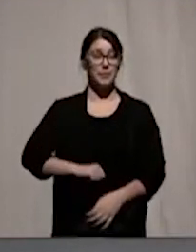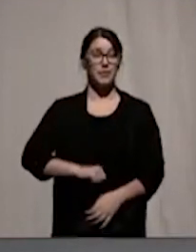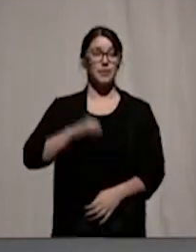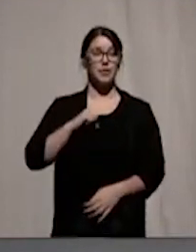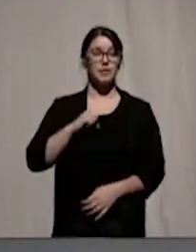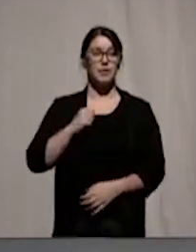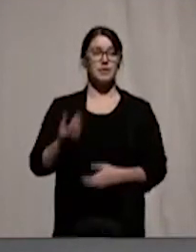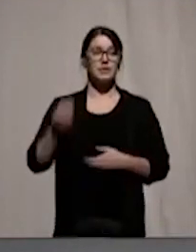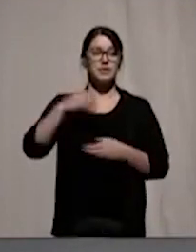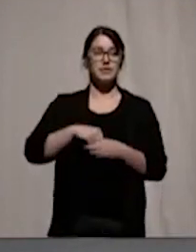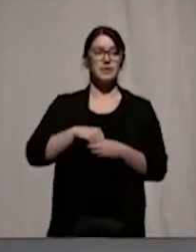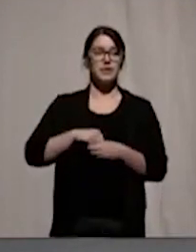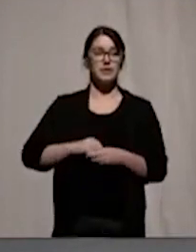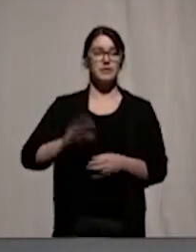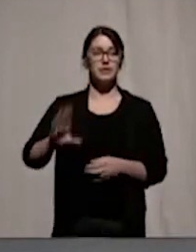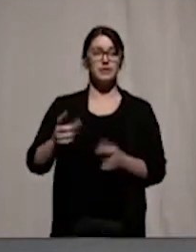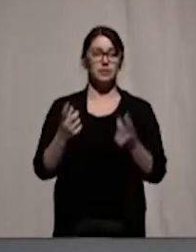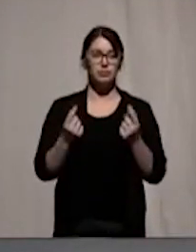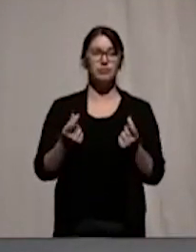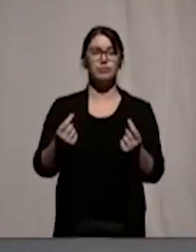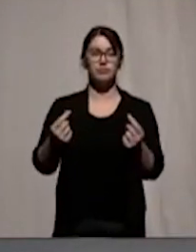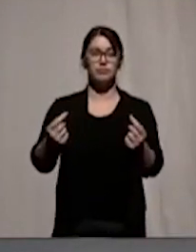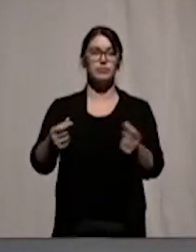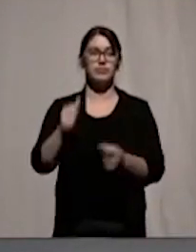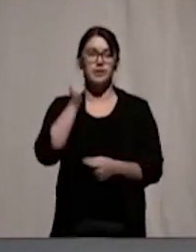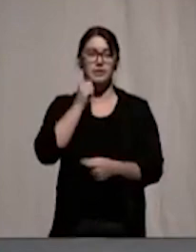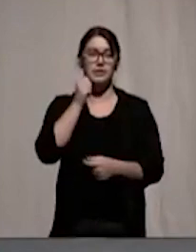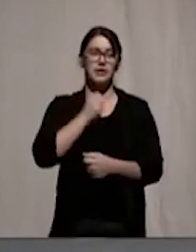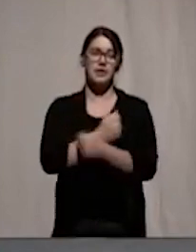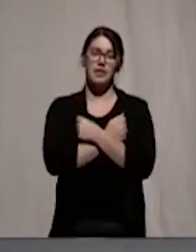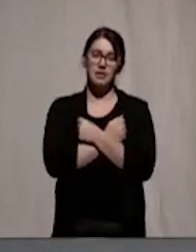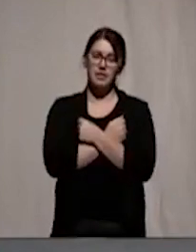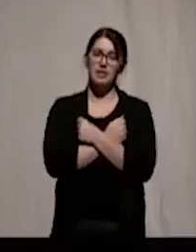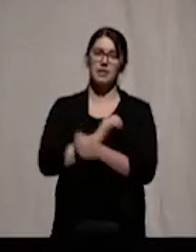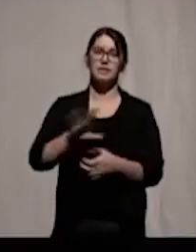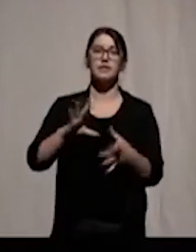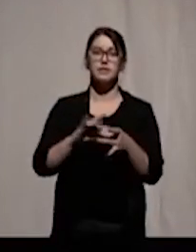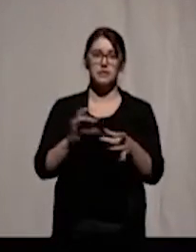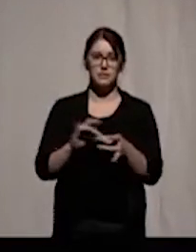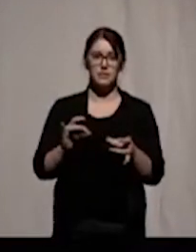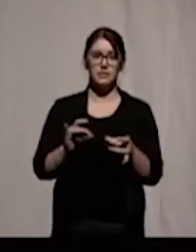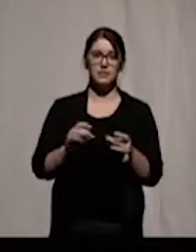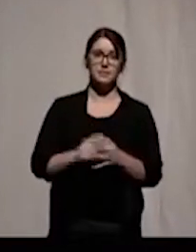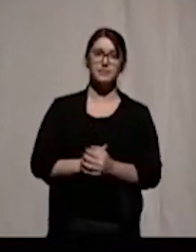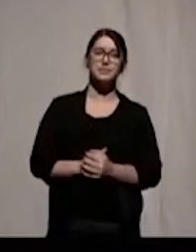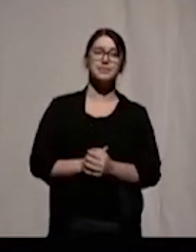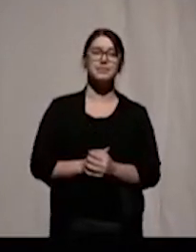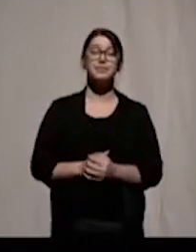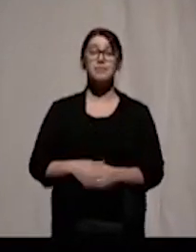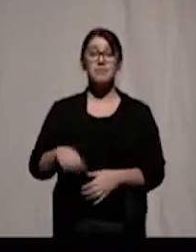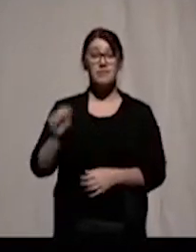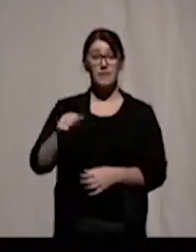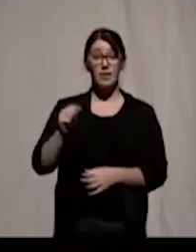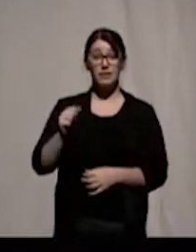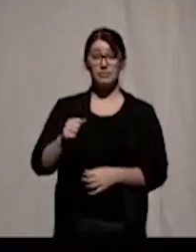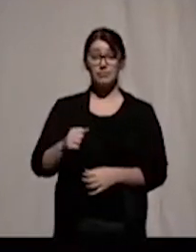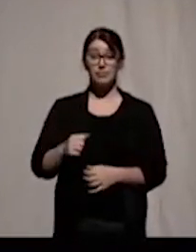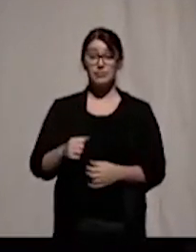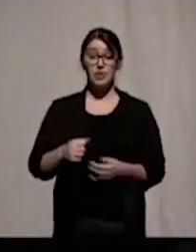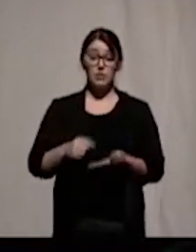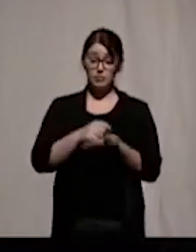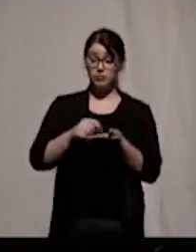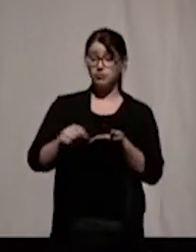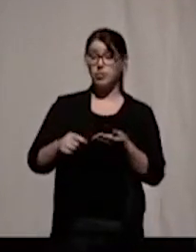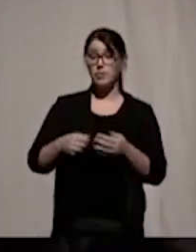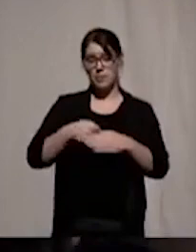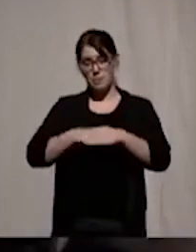I love that. That was great. Cool. Ryan? Yes. So I was writing about the time of the birth of my children. So what I wrote